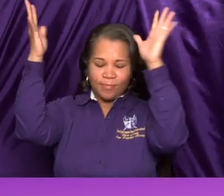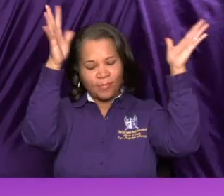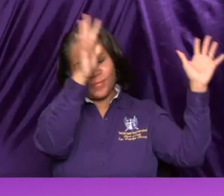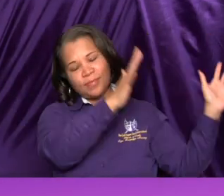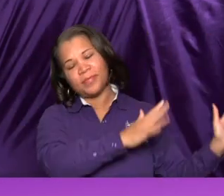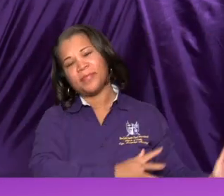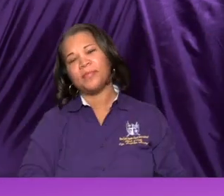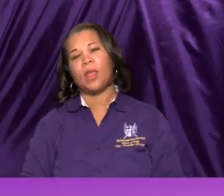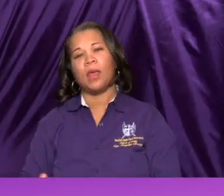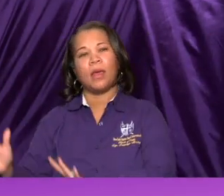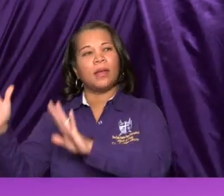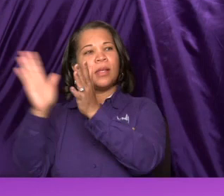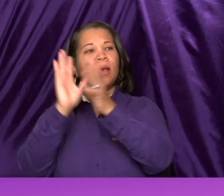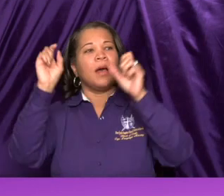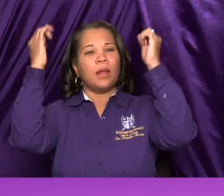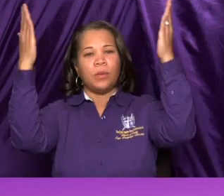Hallelujah.